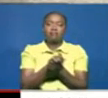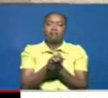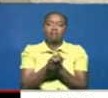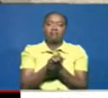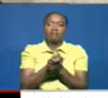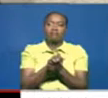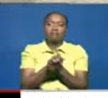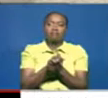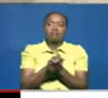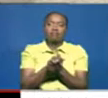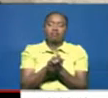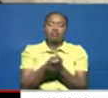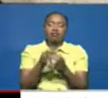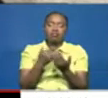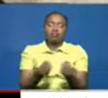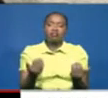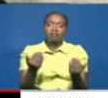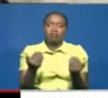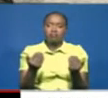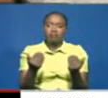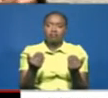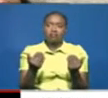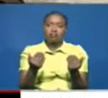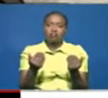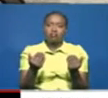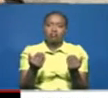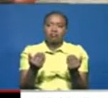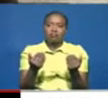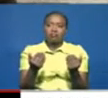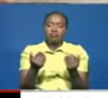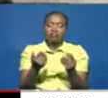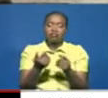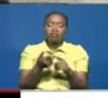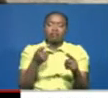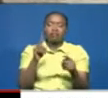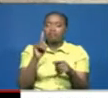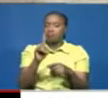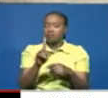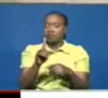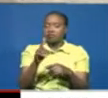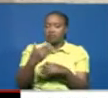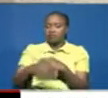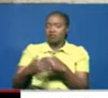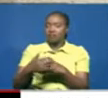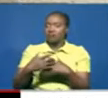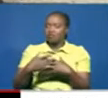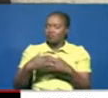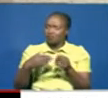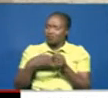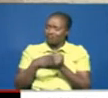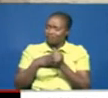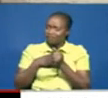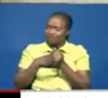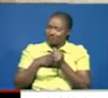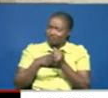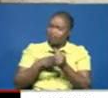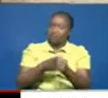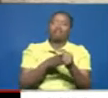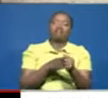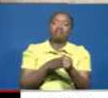And the children of one, a child from one neighborhood goes ahead and goes way ahead. And goes even up